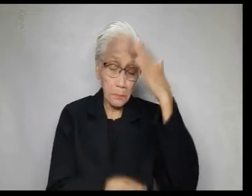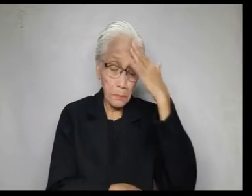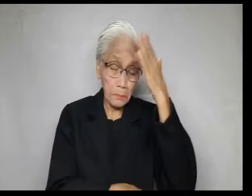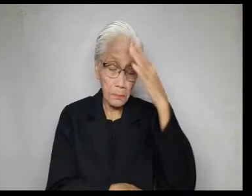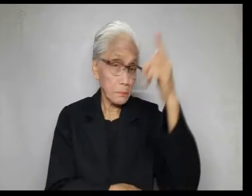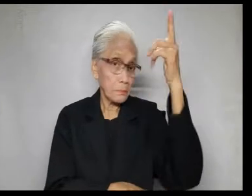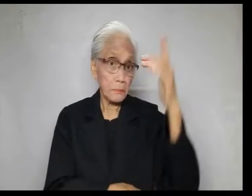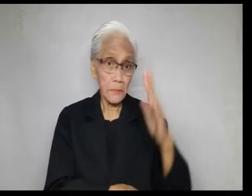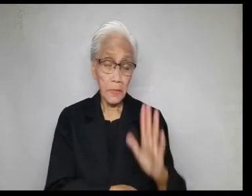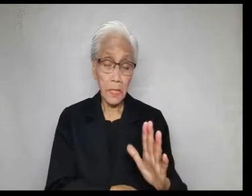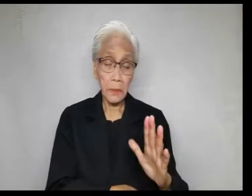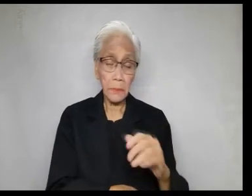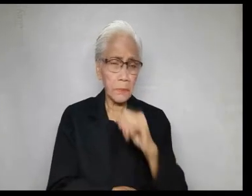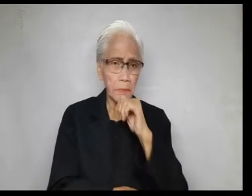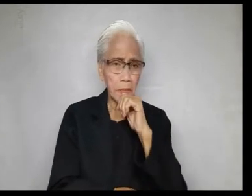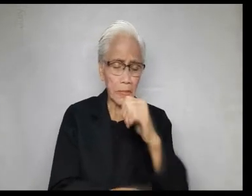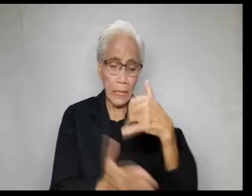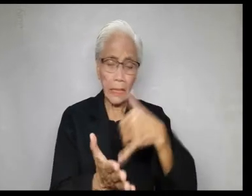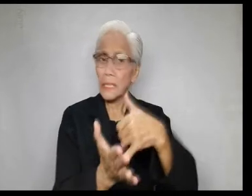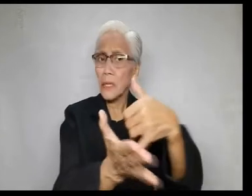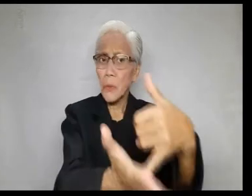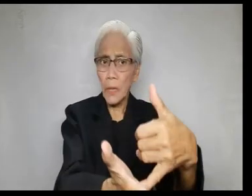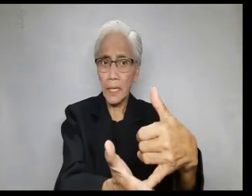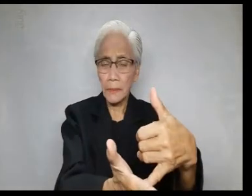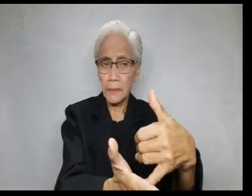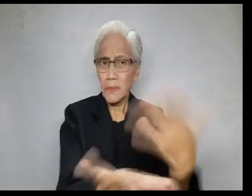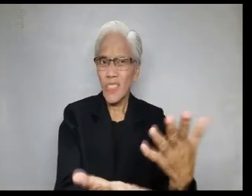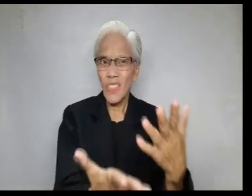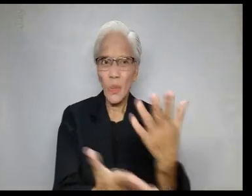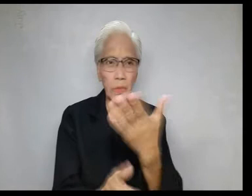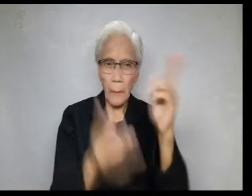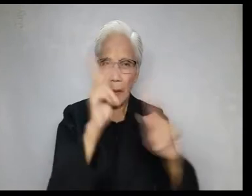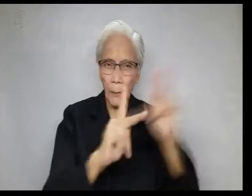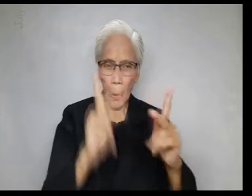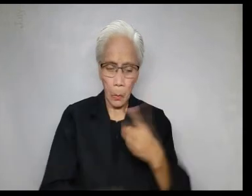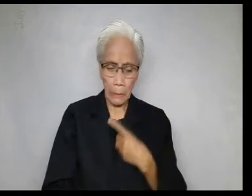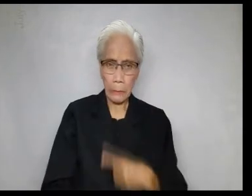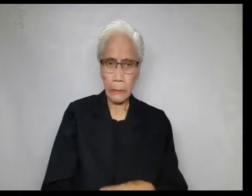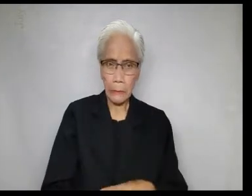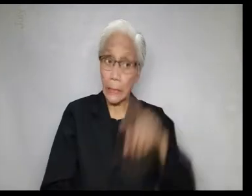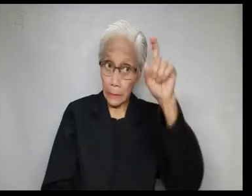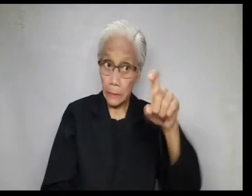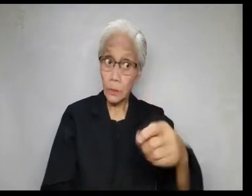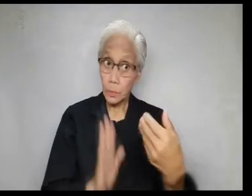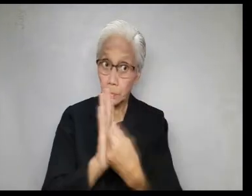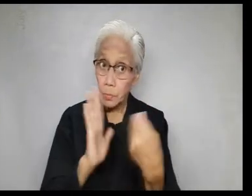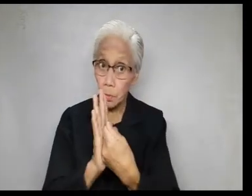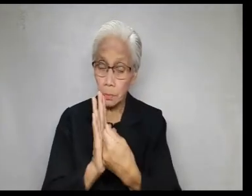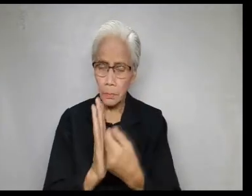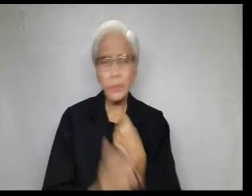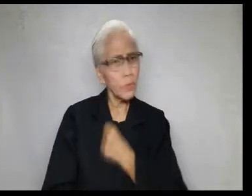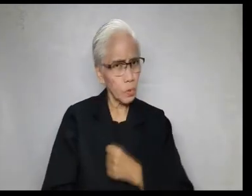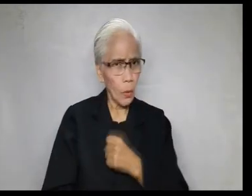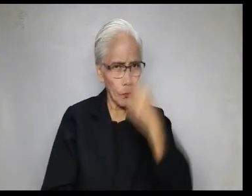change. As we already know, God just does not reward the desirous. One